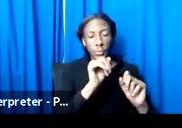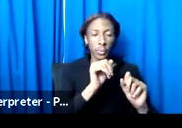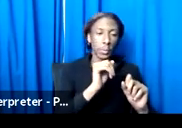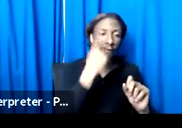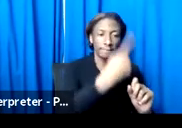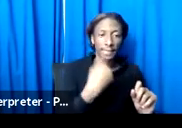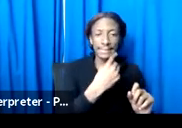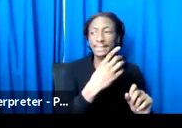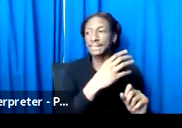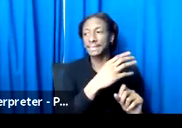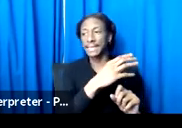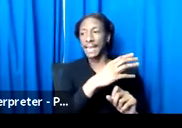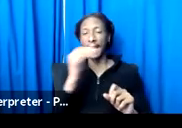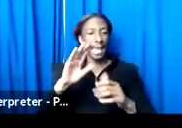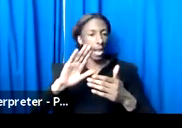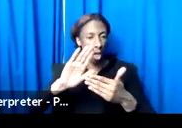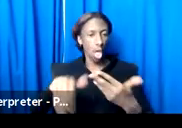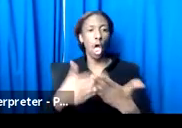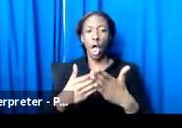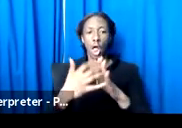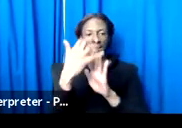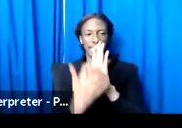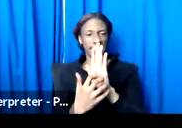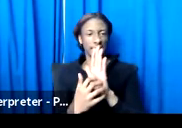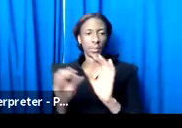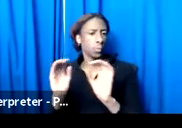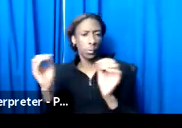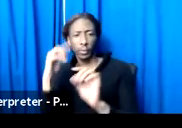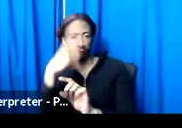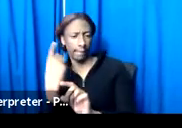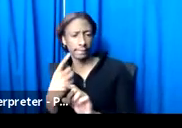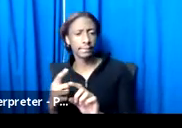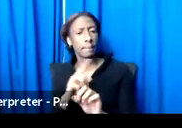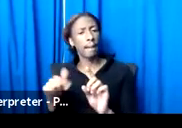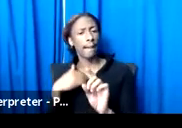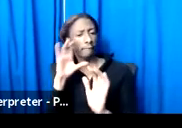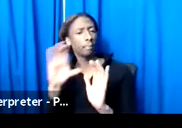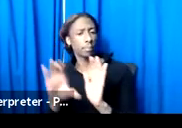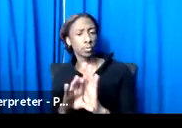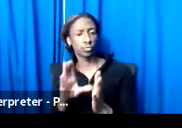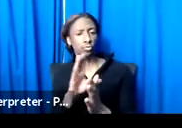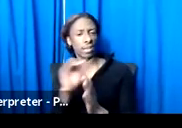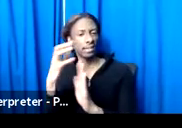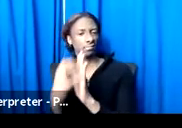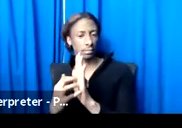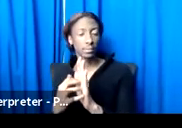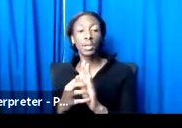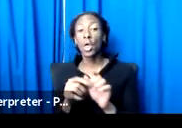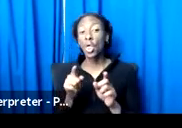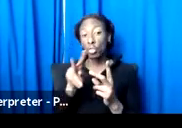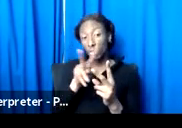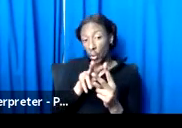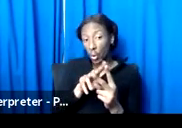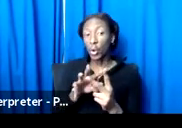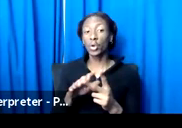text style that does not include actual faces, but has graphics and text. Those social media posts are available